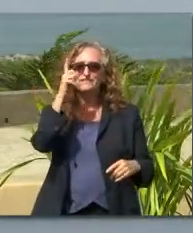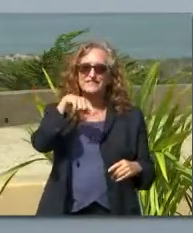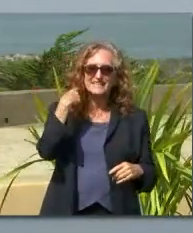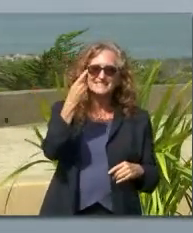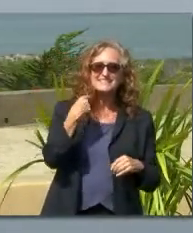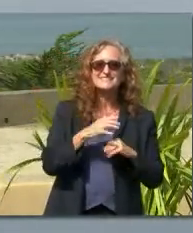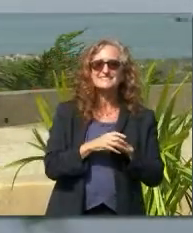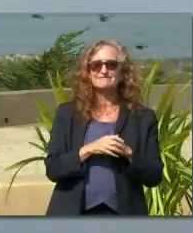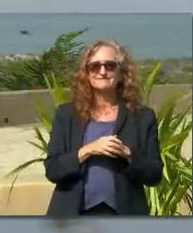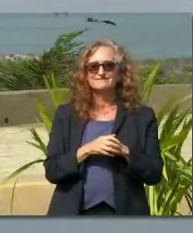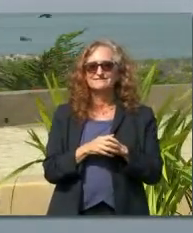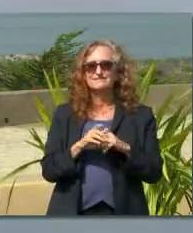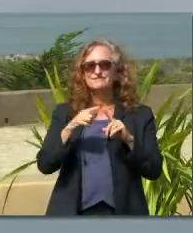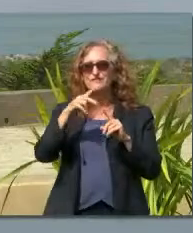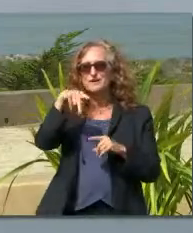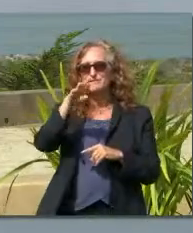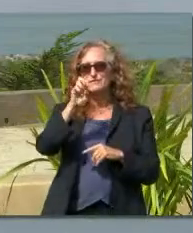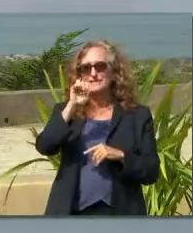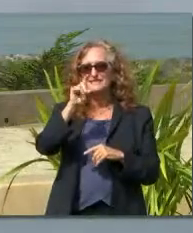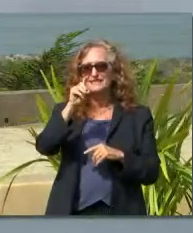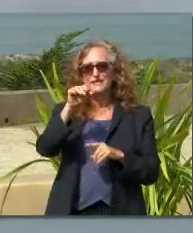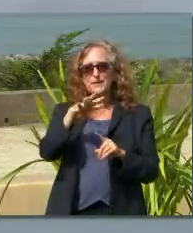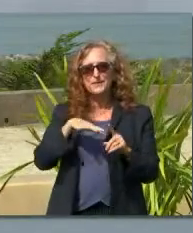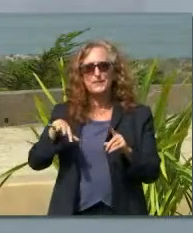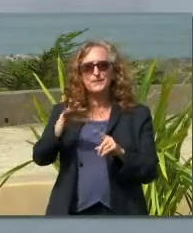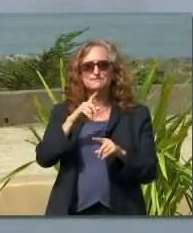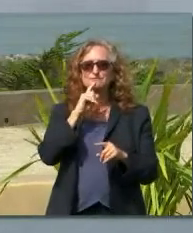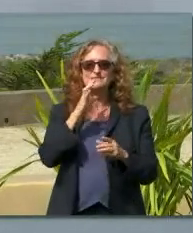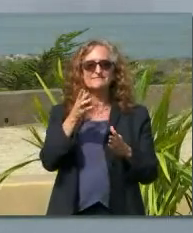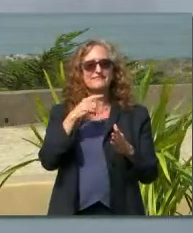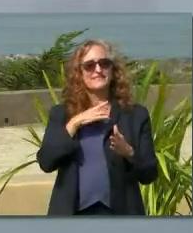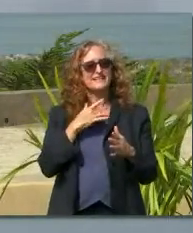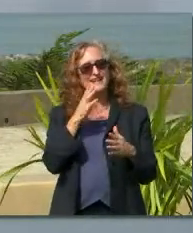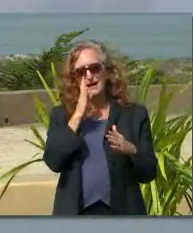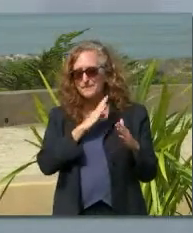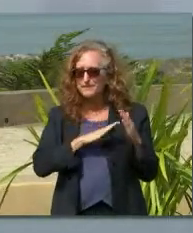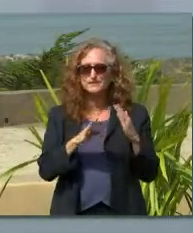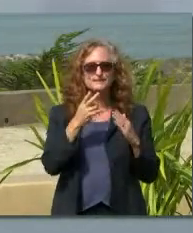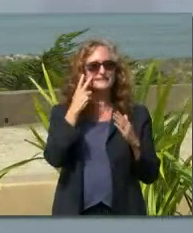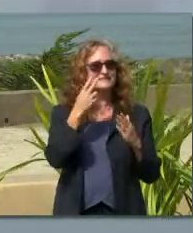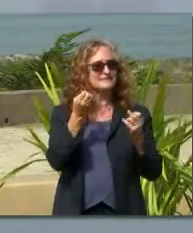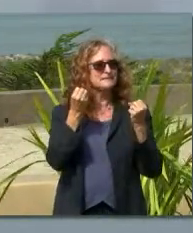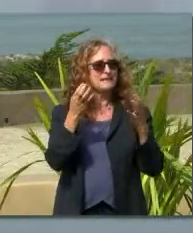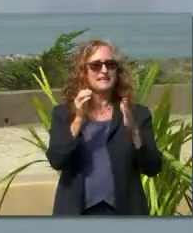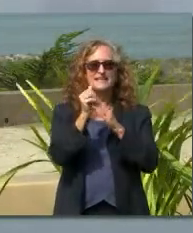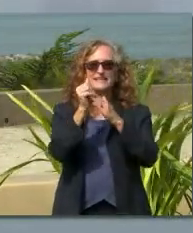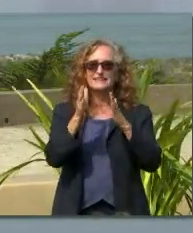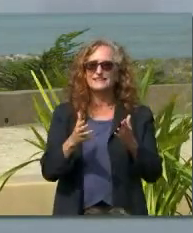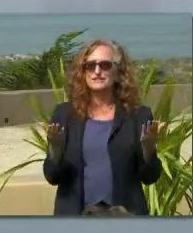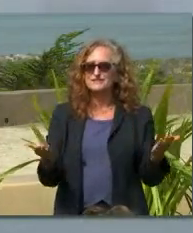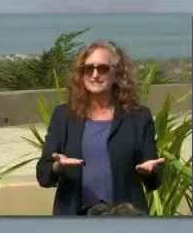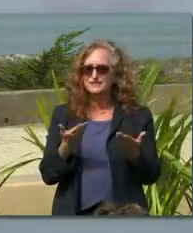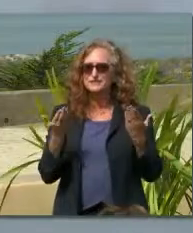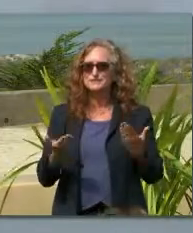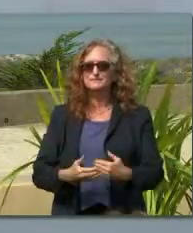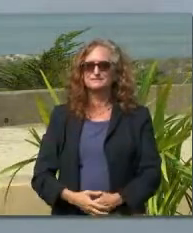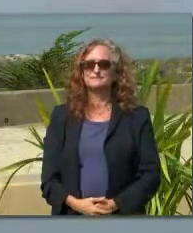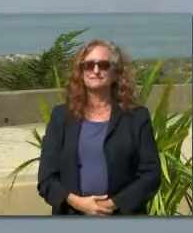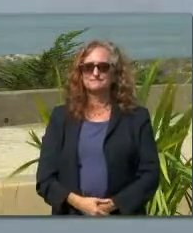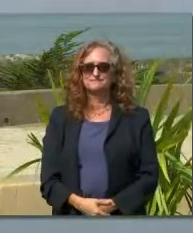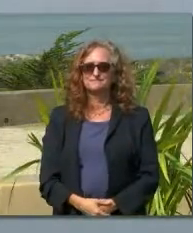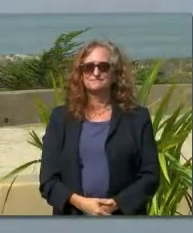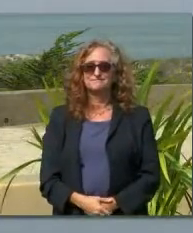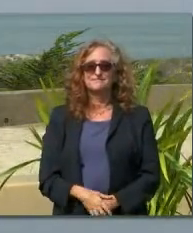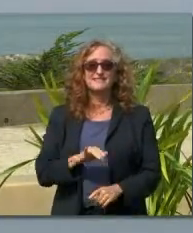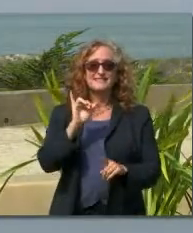Board. But I'm very humbled to see so many remarkable leaders assembled here today on the issue that unites